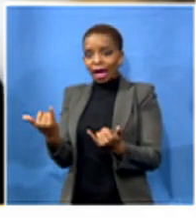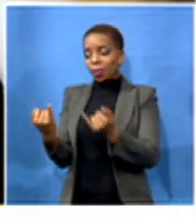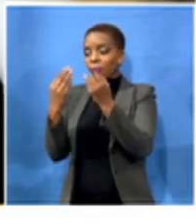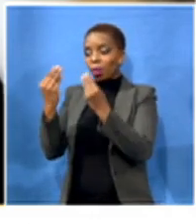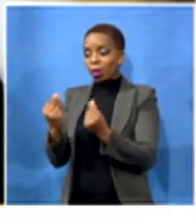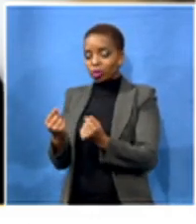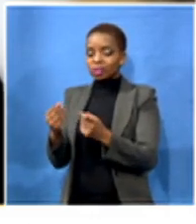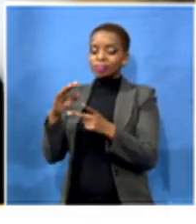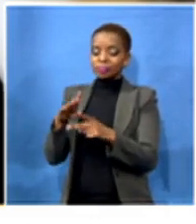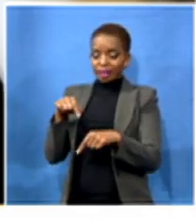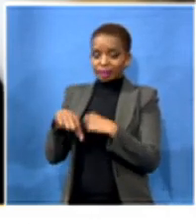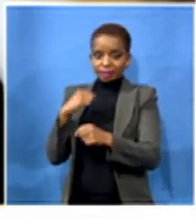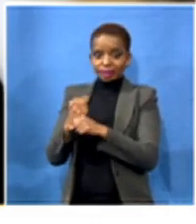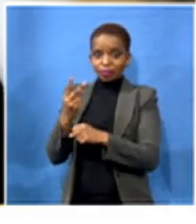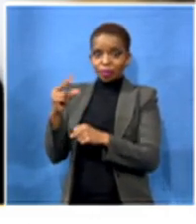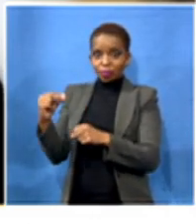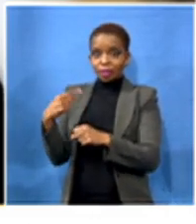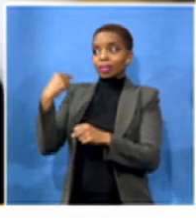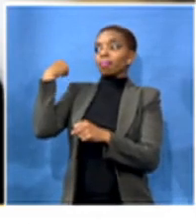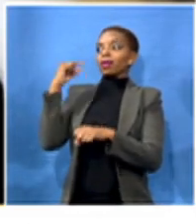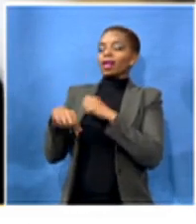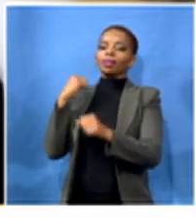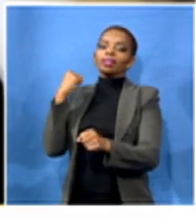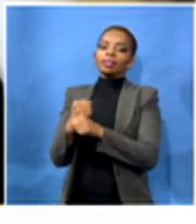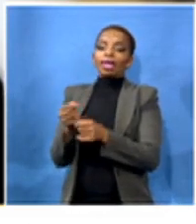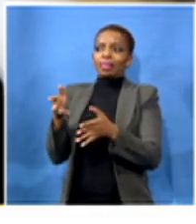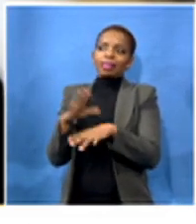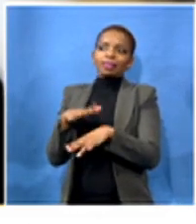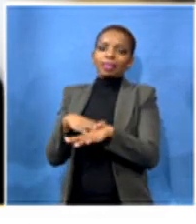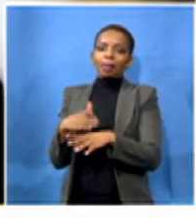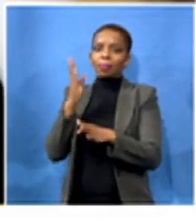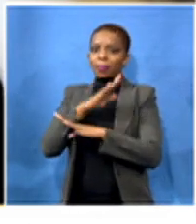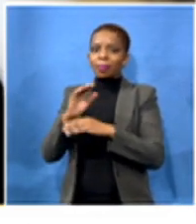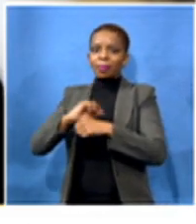previous financial year around this time when there was no COVID-19?